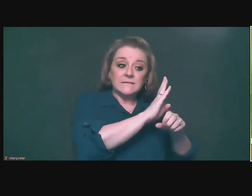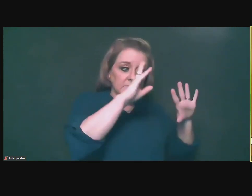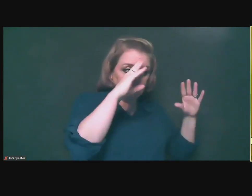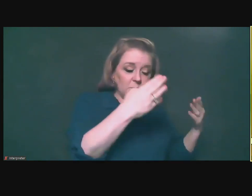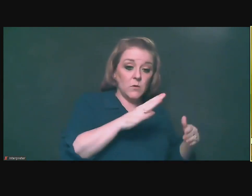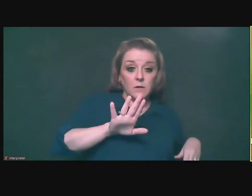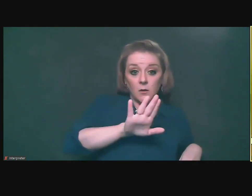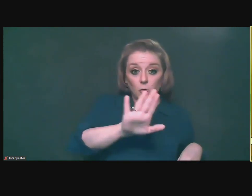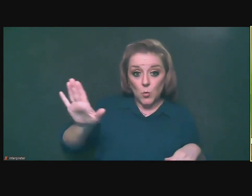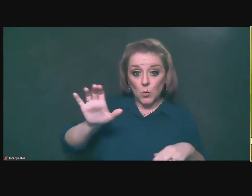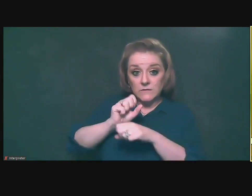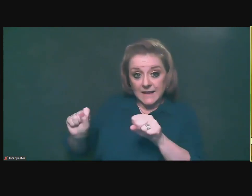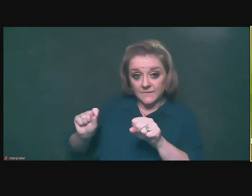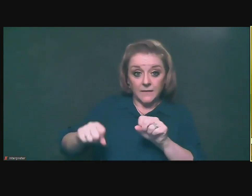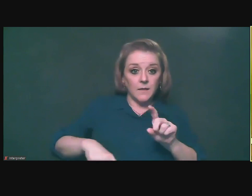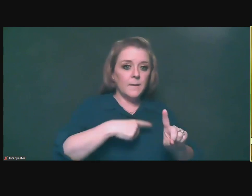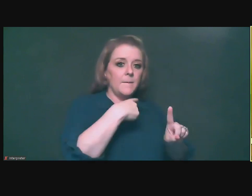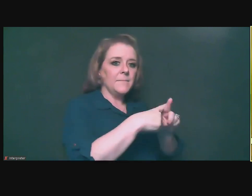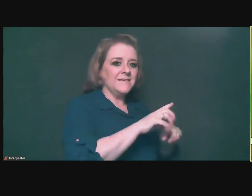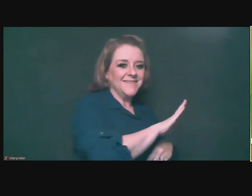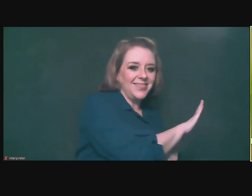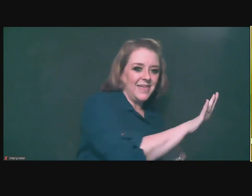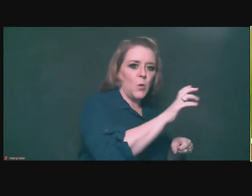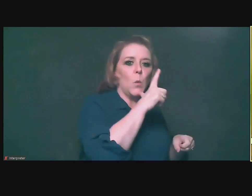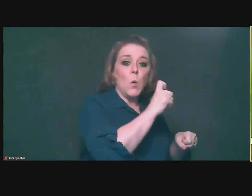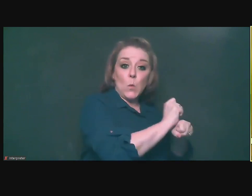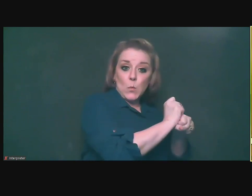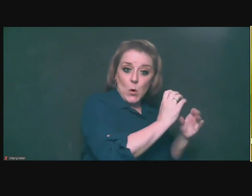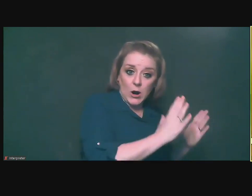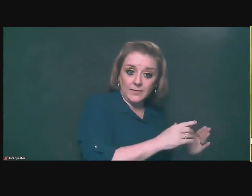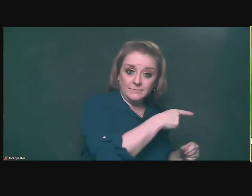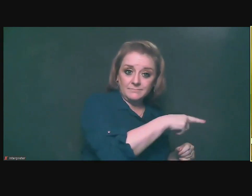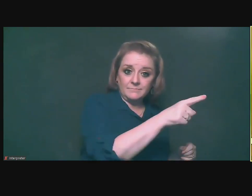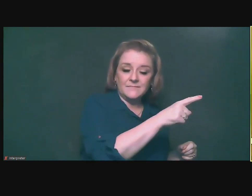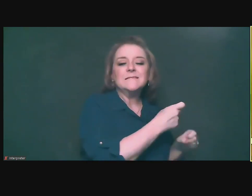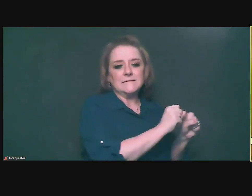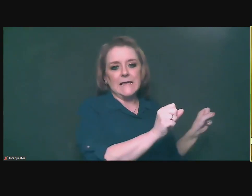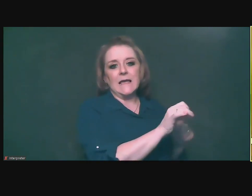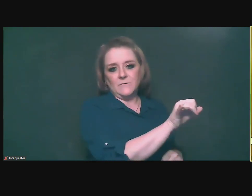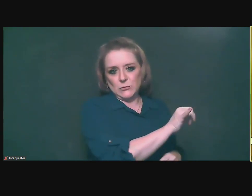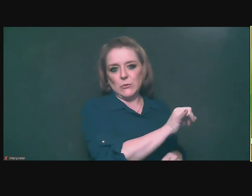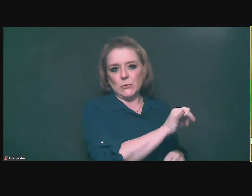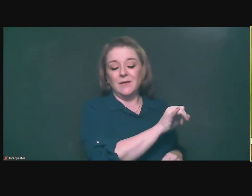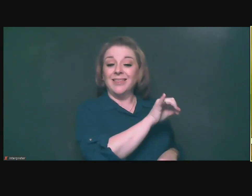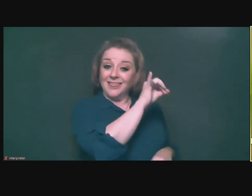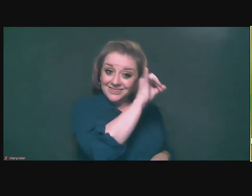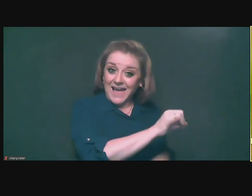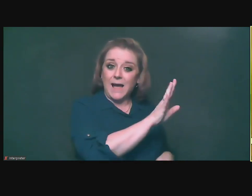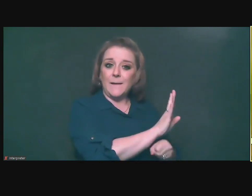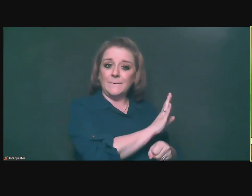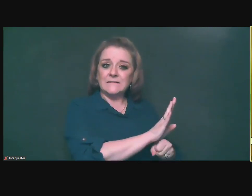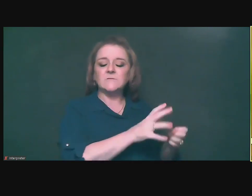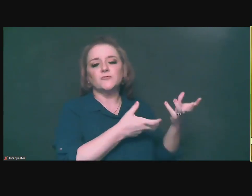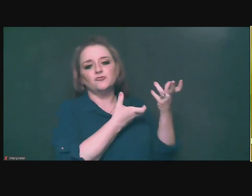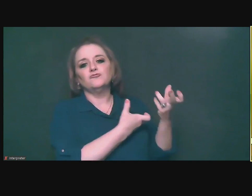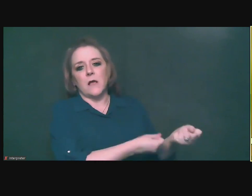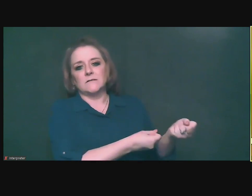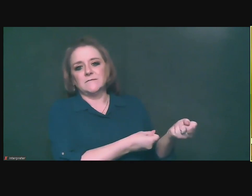they're dedicated to make sure that their employees are safe as well. It's a business worth shopping at when you see this